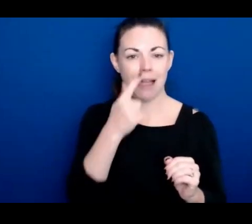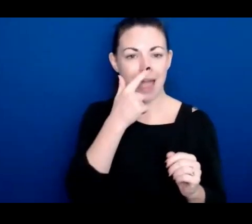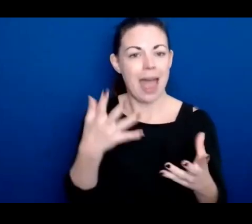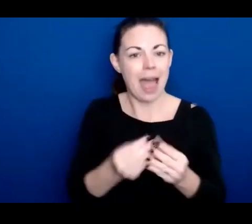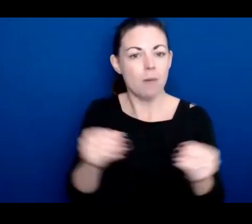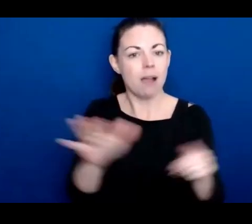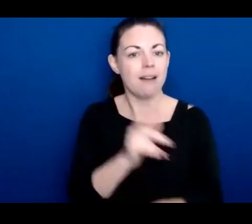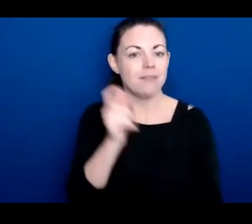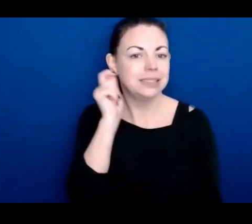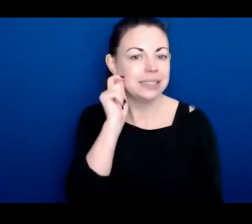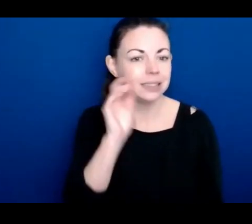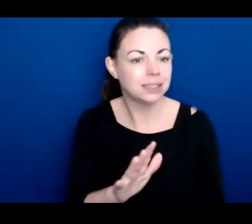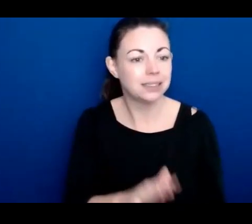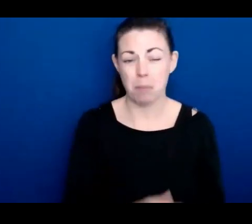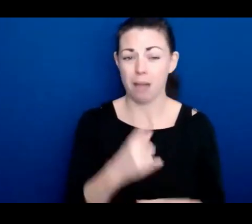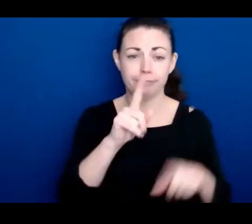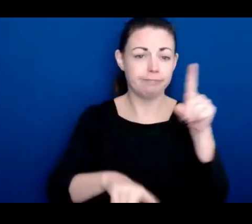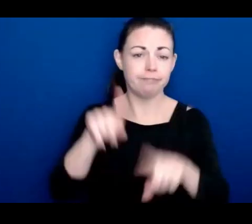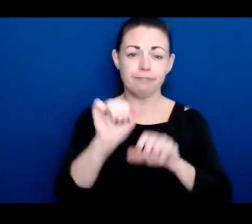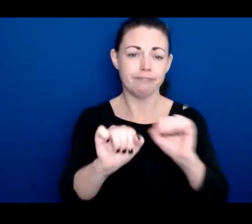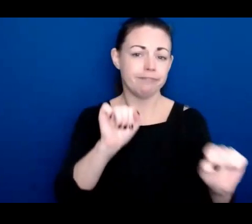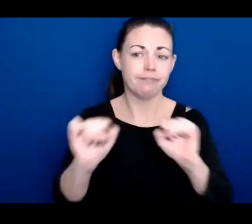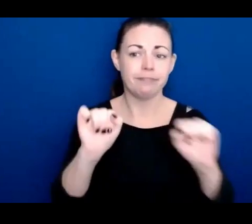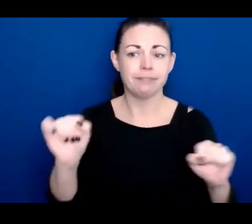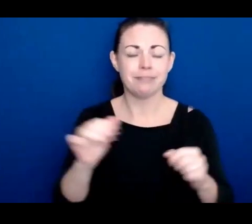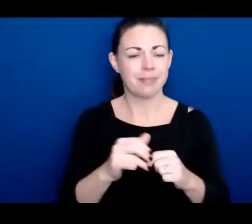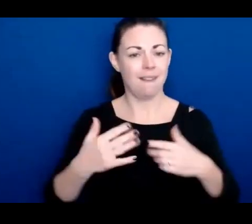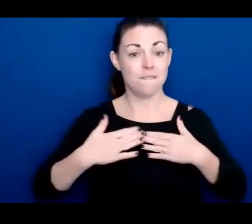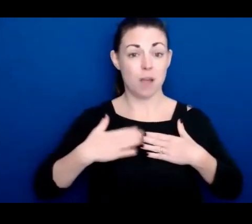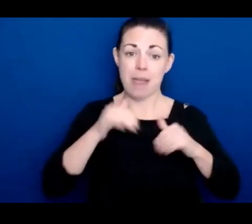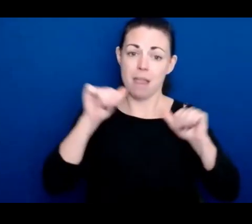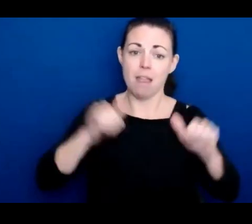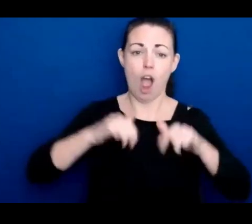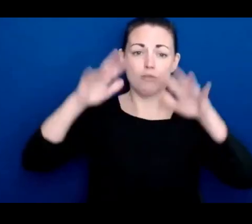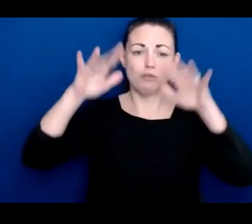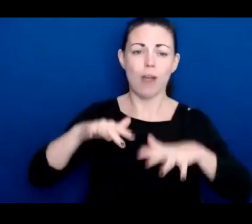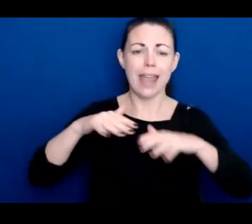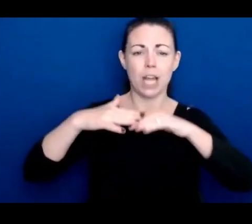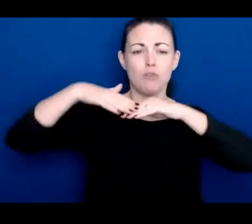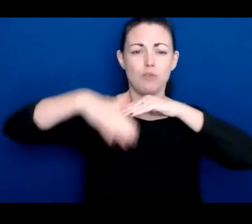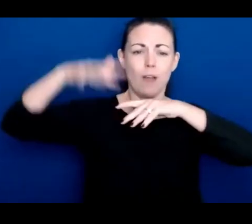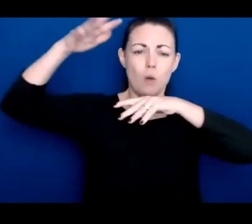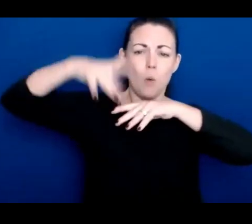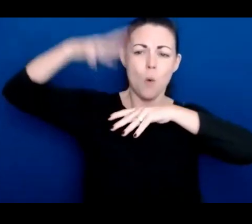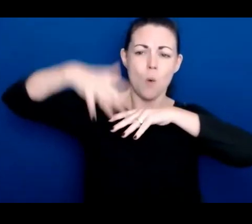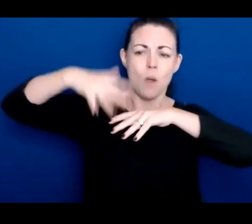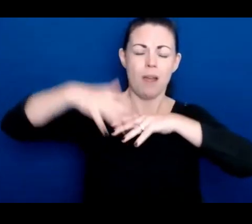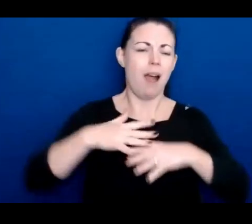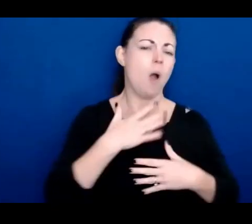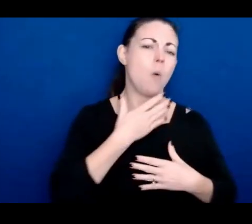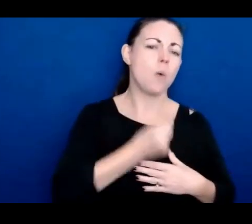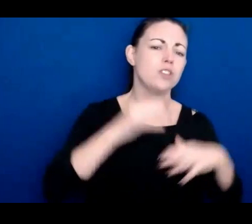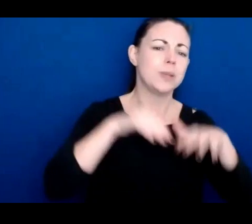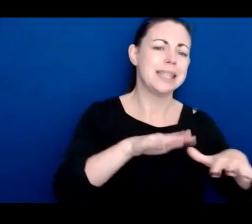individual what actually supports them. Mine seems to be the rain on the roof kind of sound, although I wish it was the sea because it's lovely to listen